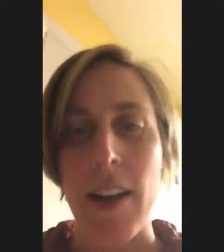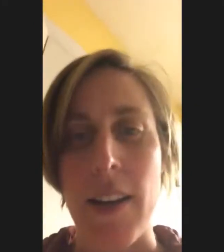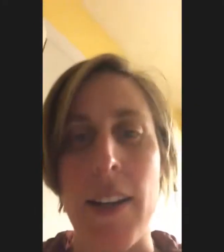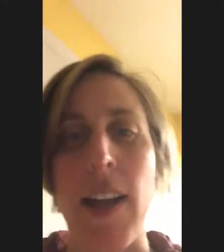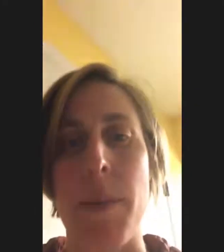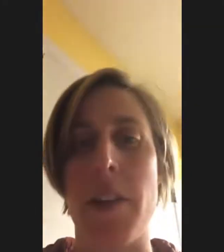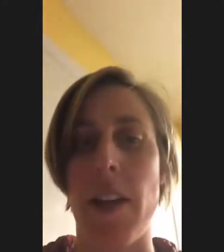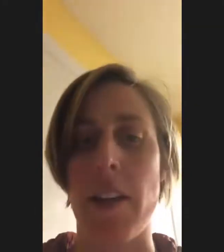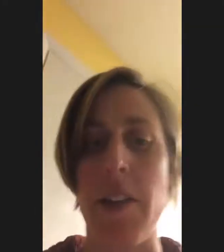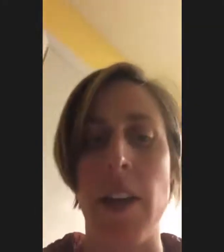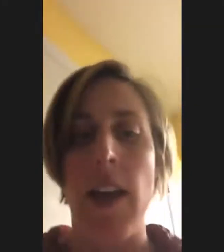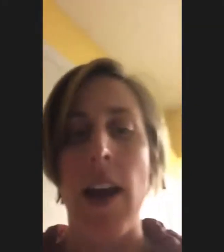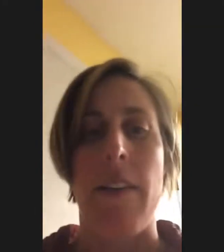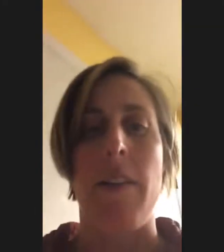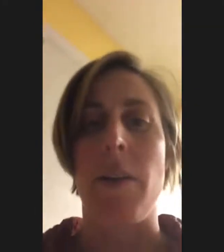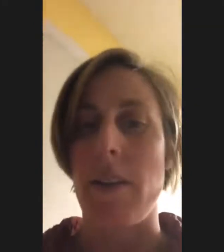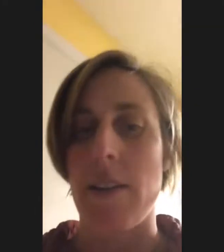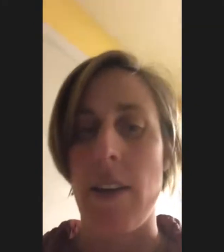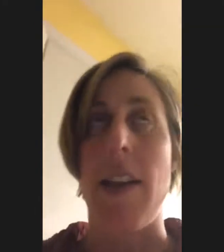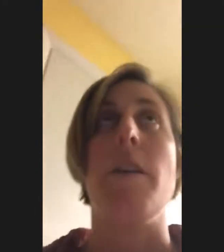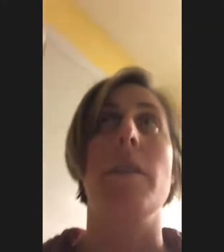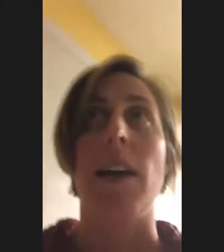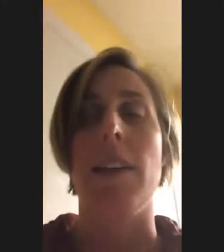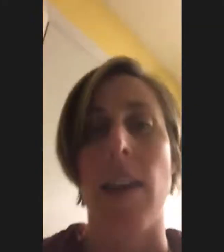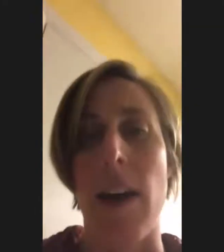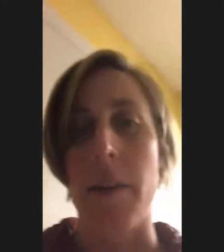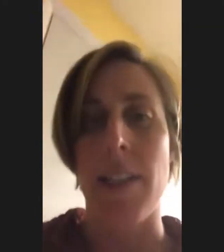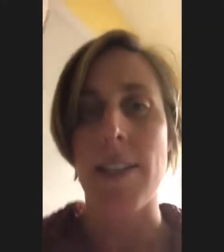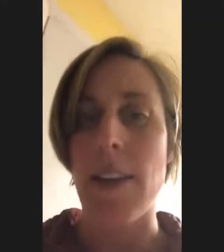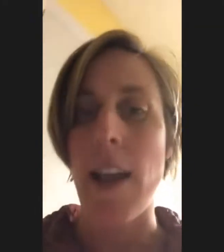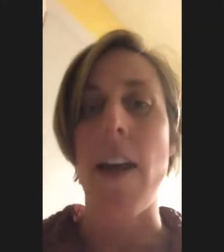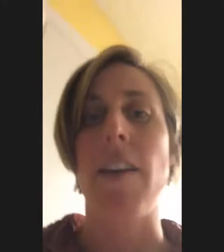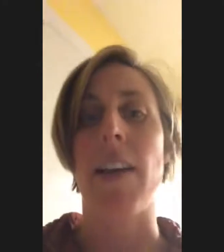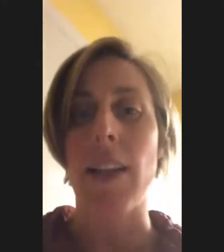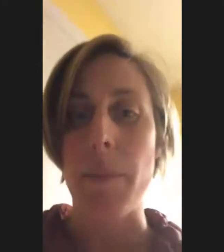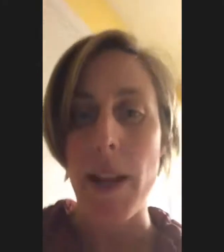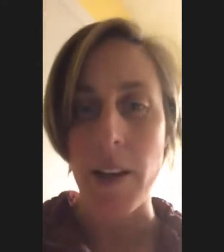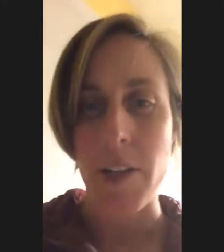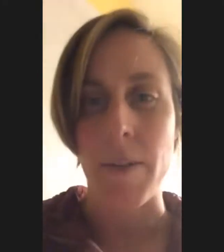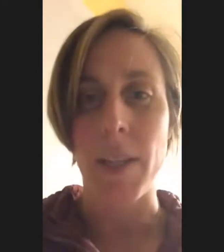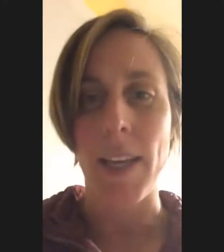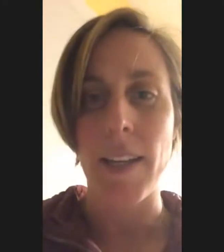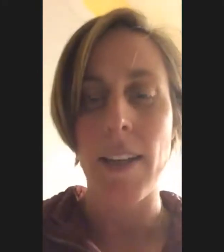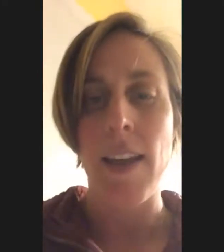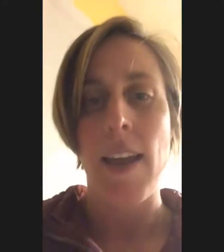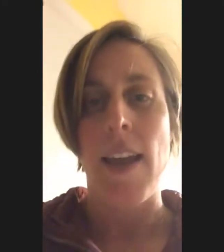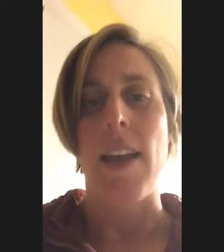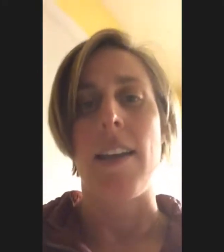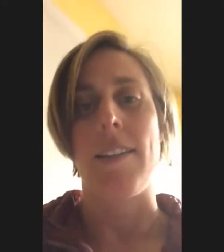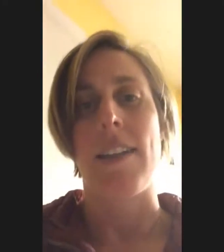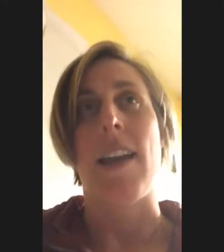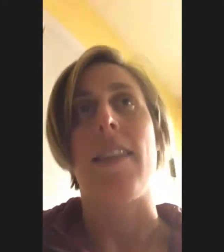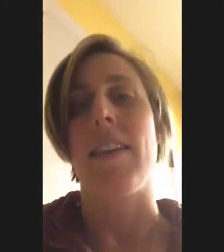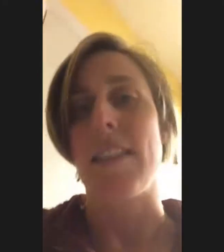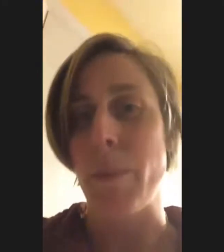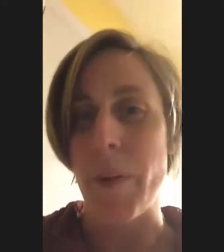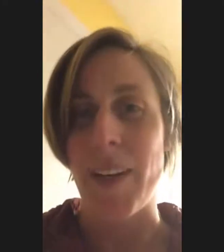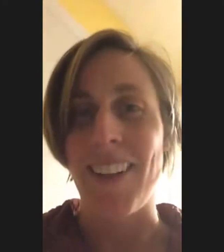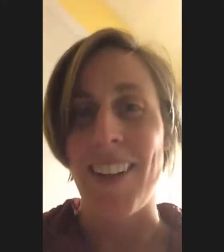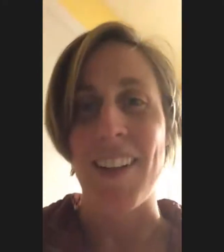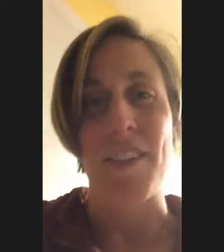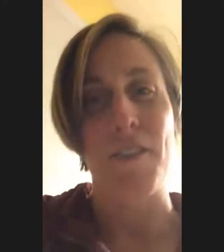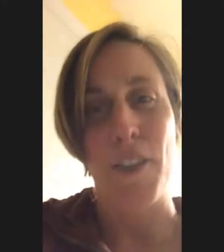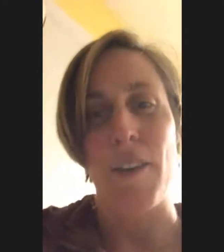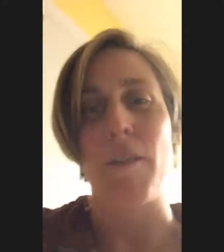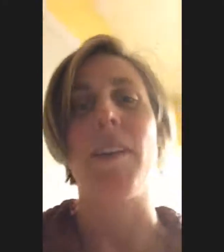position on climate change. I know that the county does not have a climate action plan. And at this